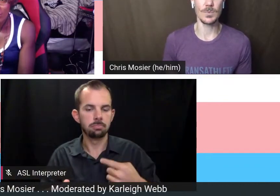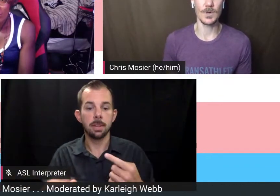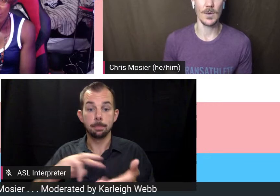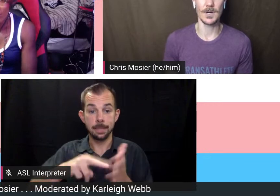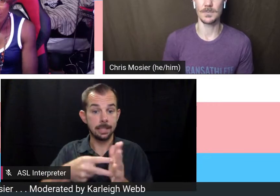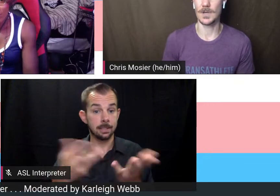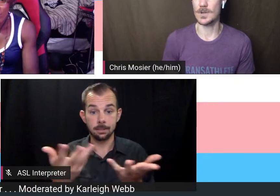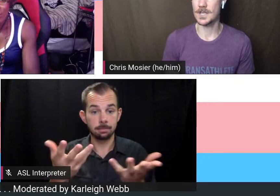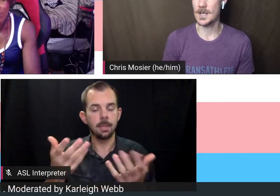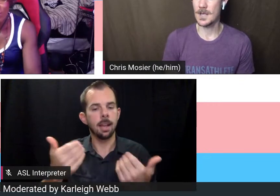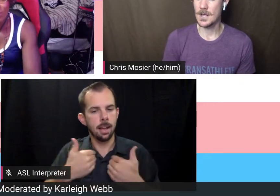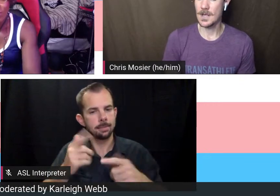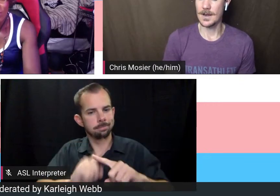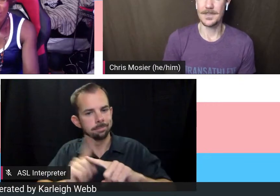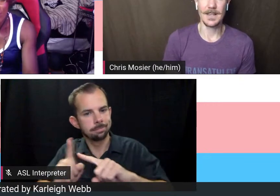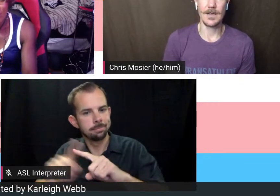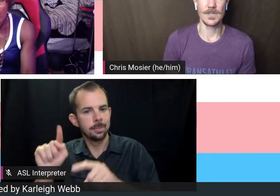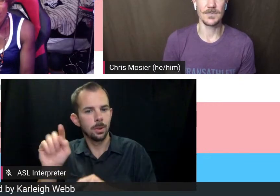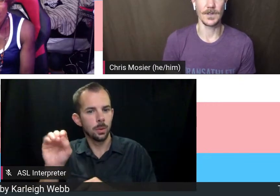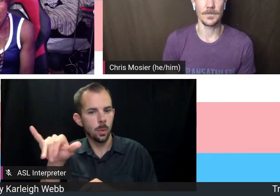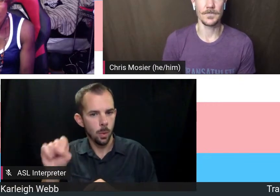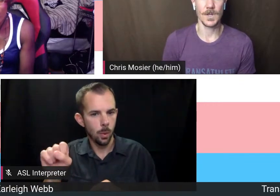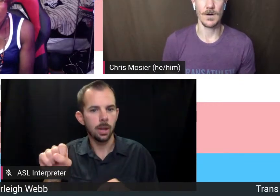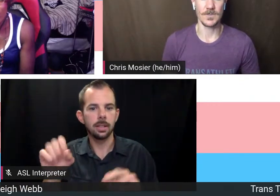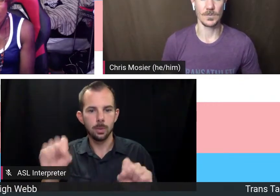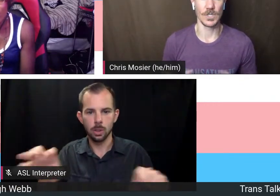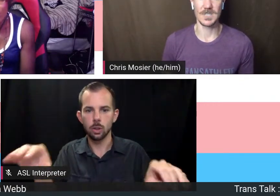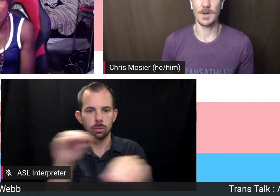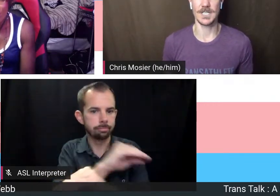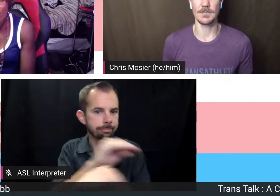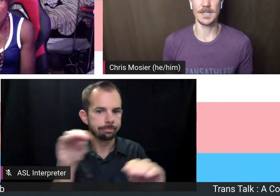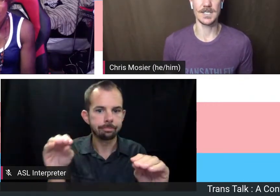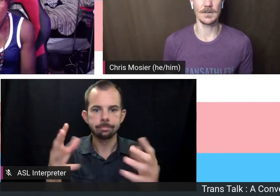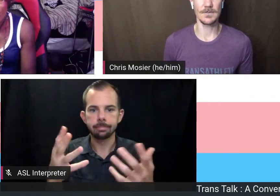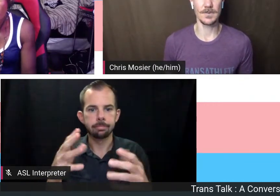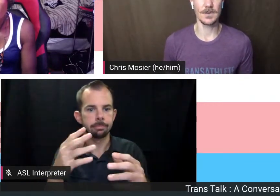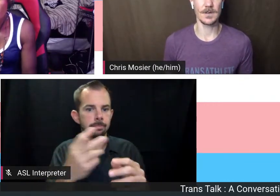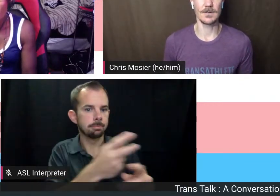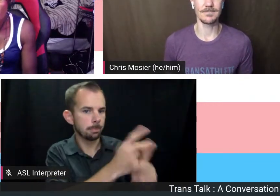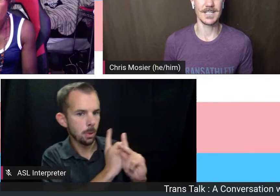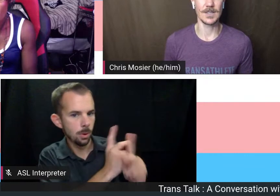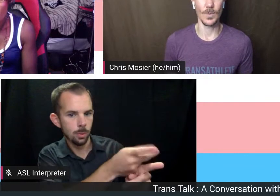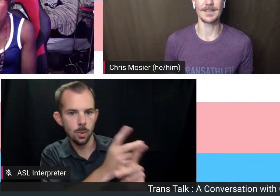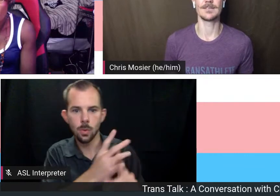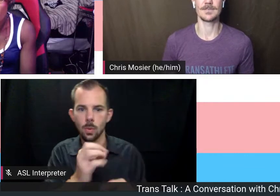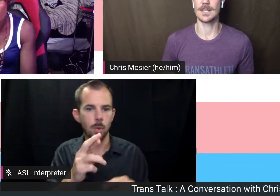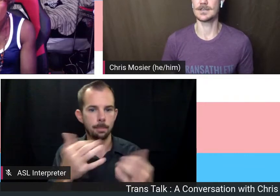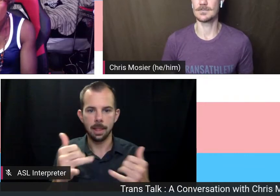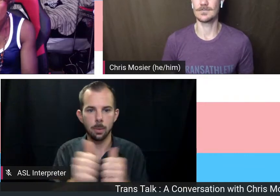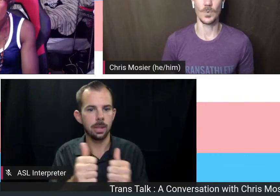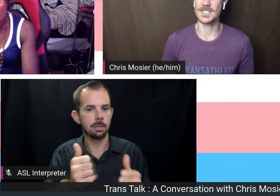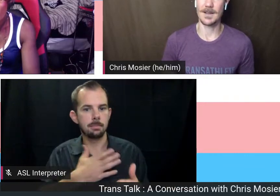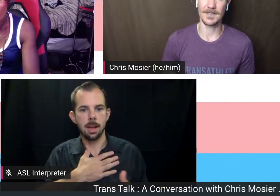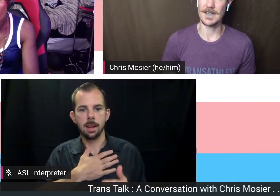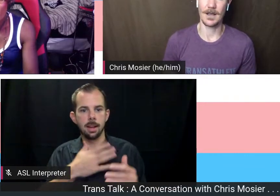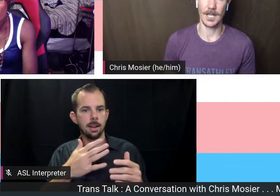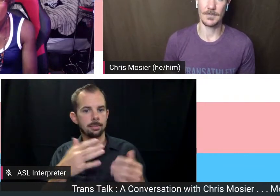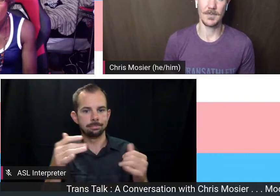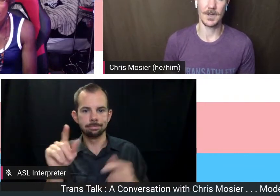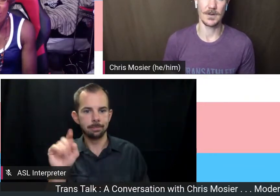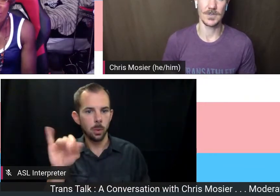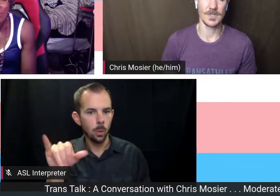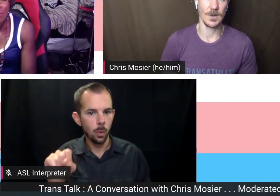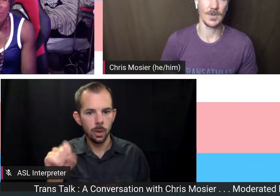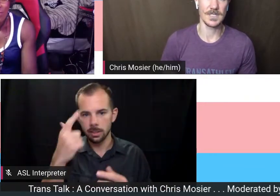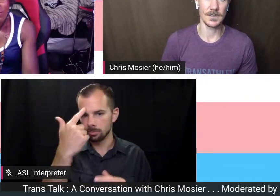and play with what I wanted to play with. And I think I always felt comfortable expressing myself in the way that was definitely not